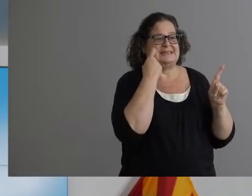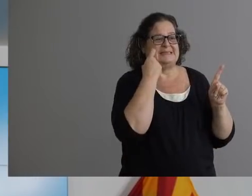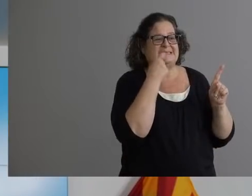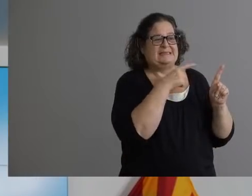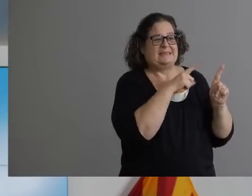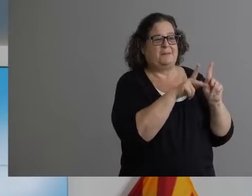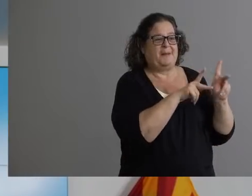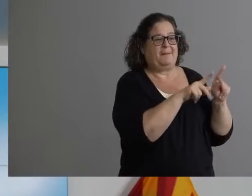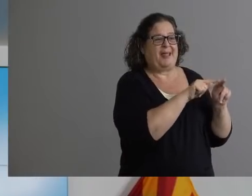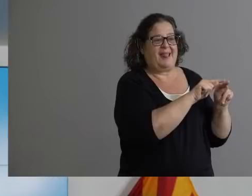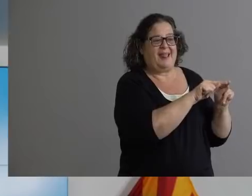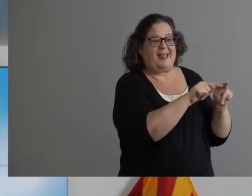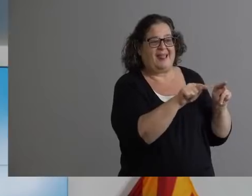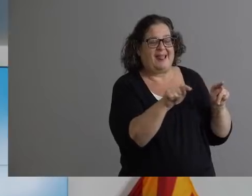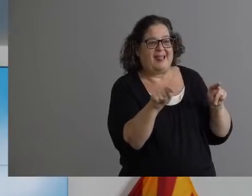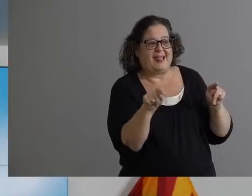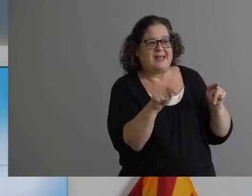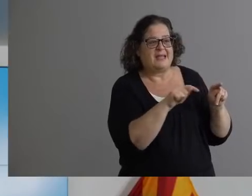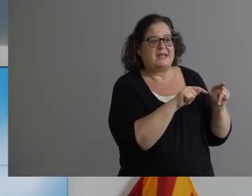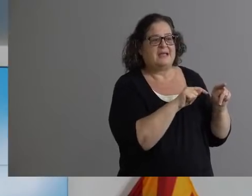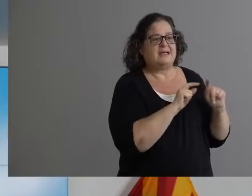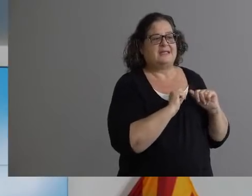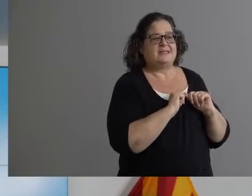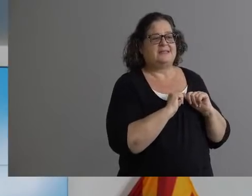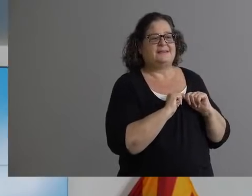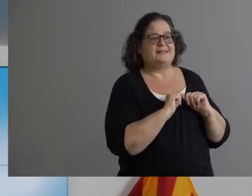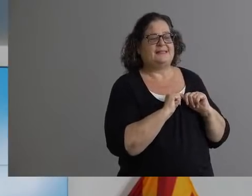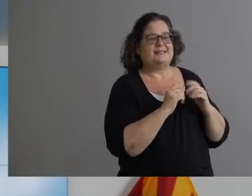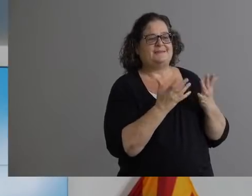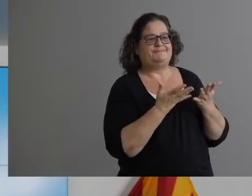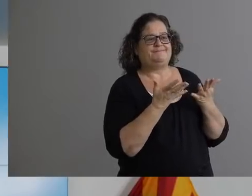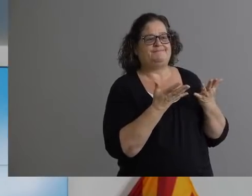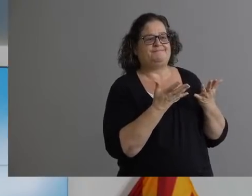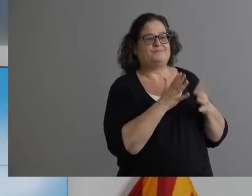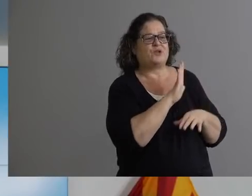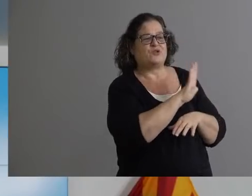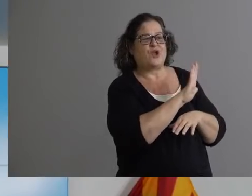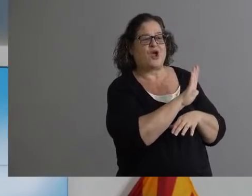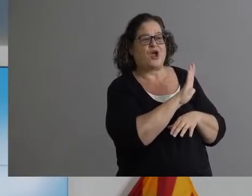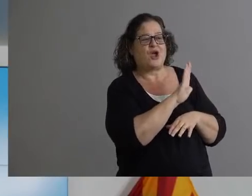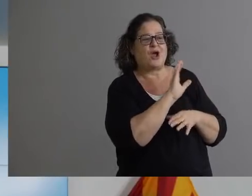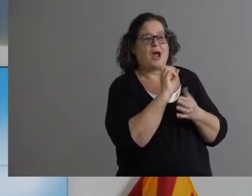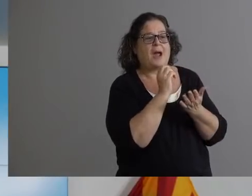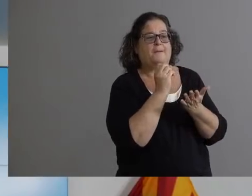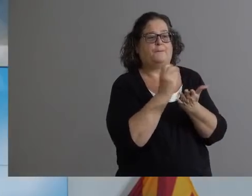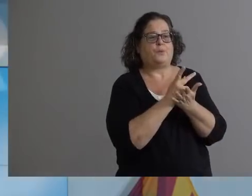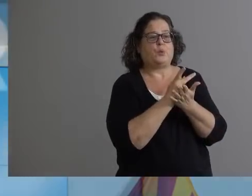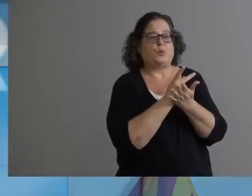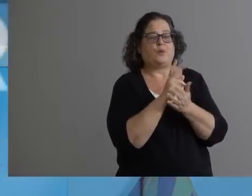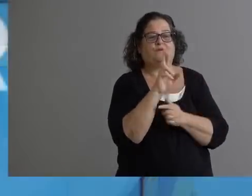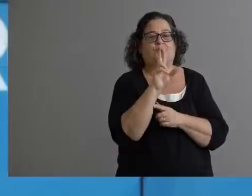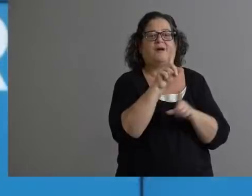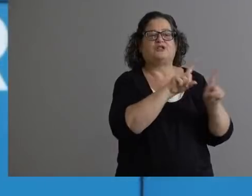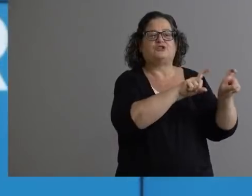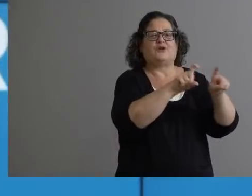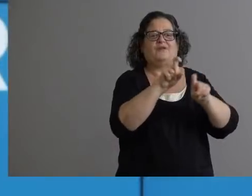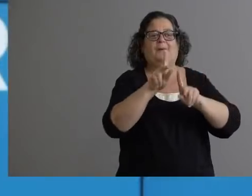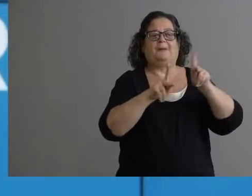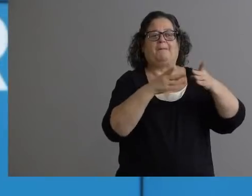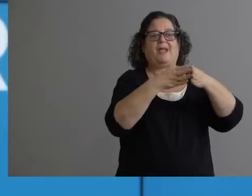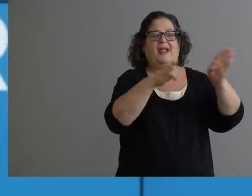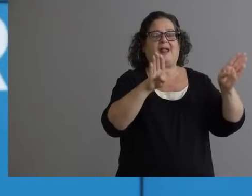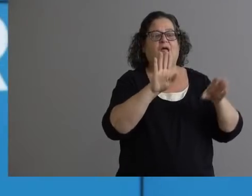worse than the president. Do you think Arizonans will ever forgive you for how you've mismanaged things throughout the pandemic? Well,